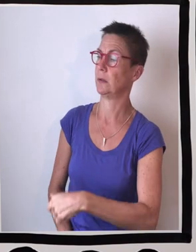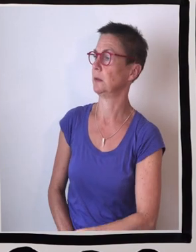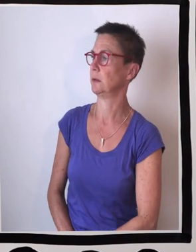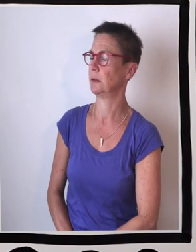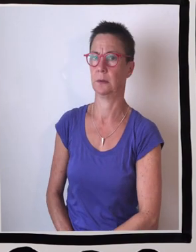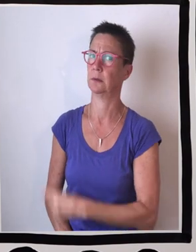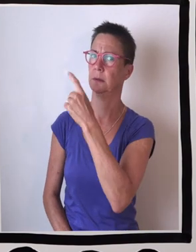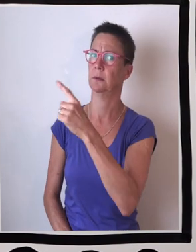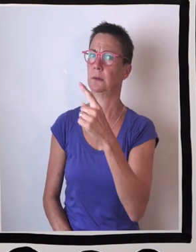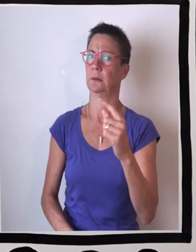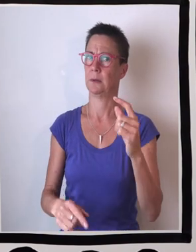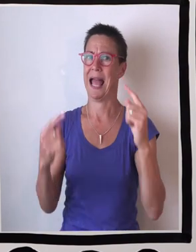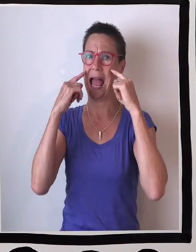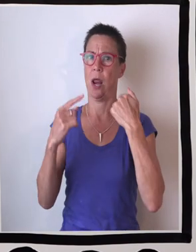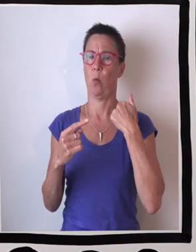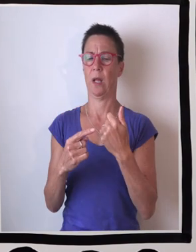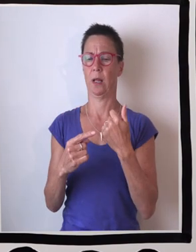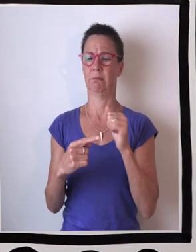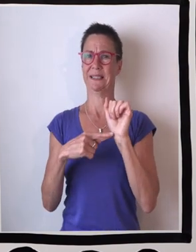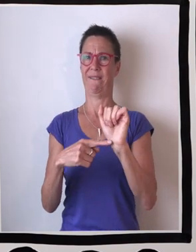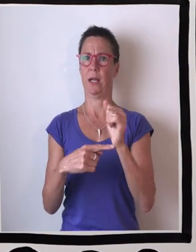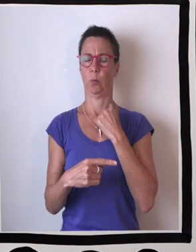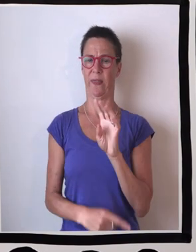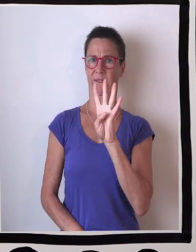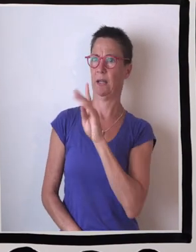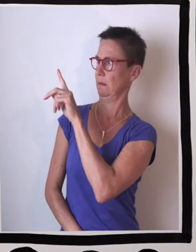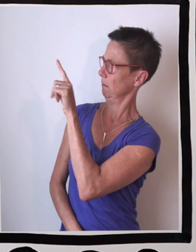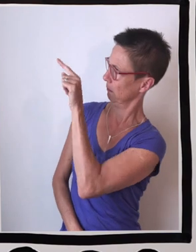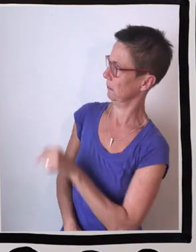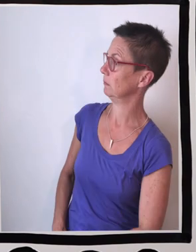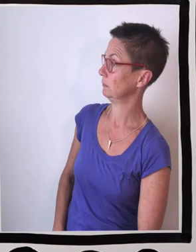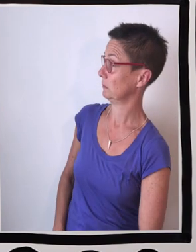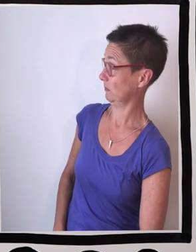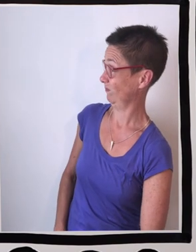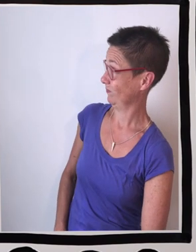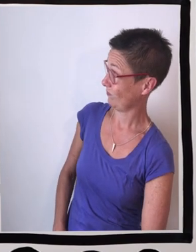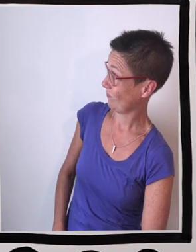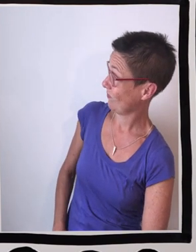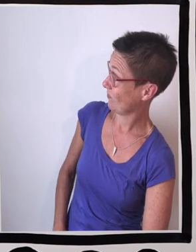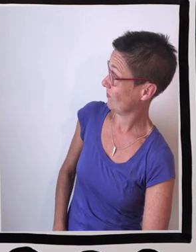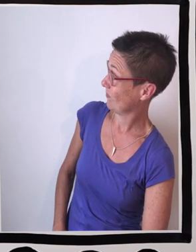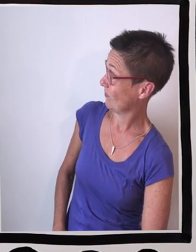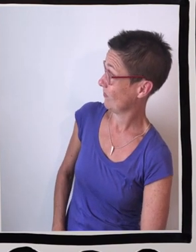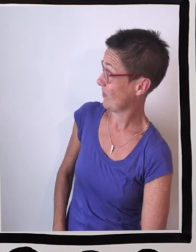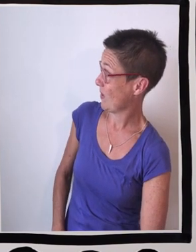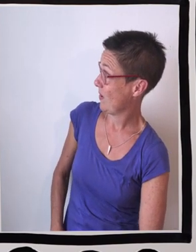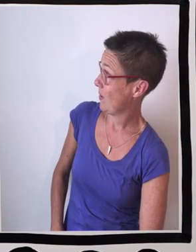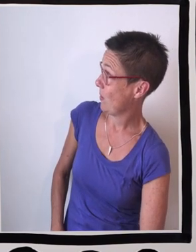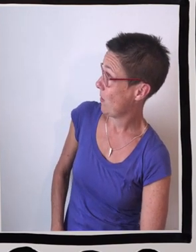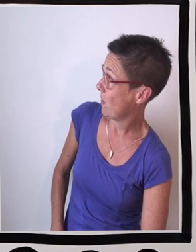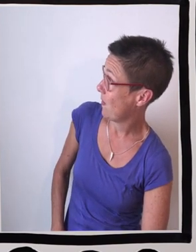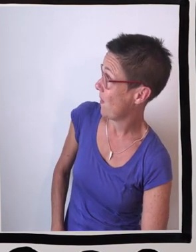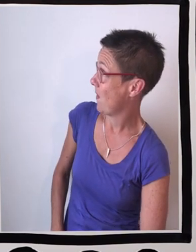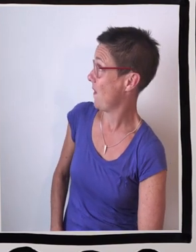to defend with my fingers. I'm trying to get it in that goal. You sure are. And here he is, Roberto Baggio.